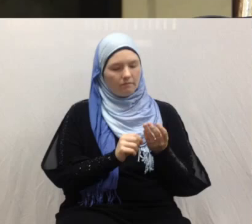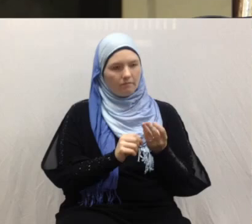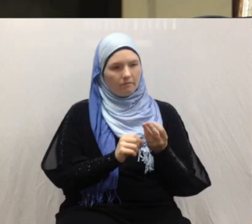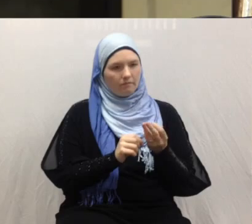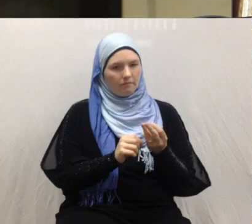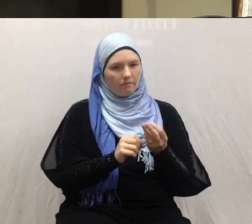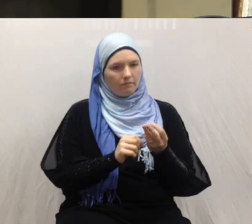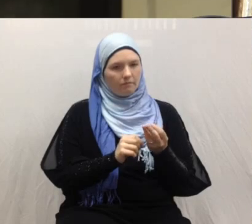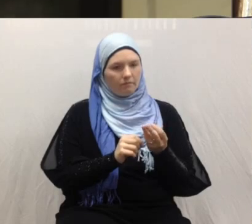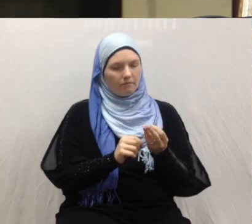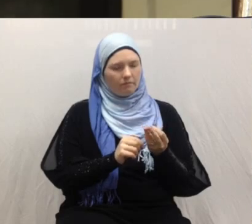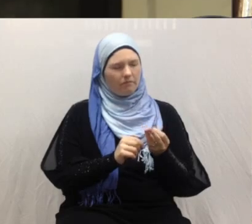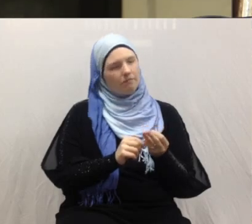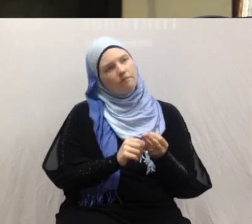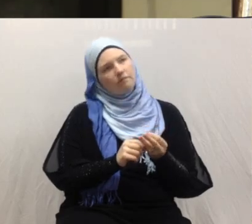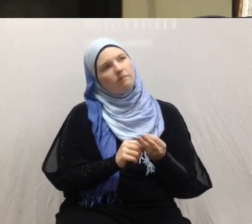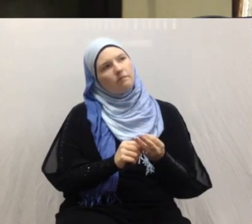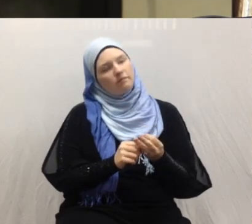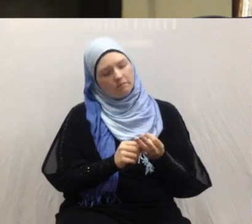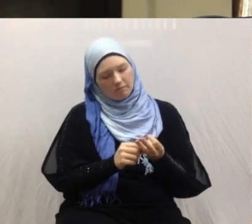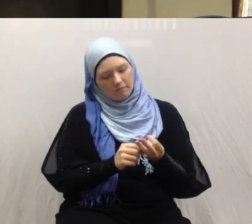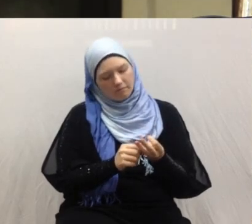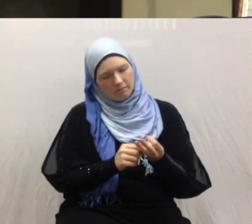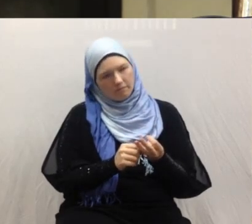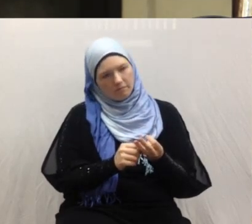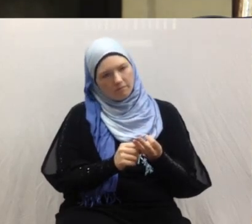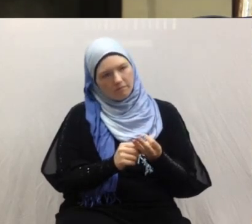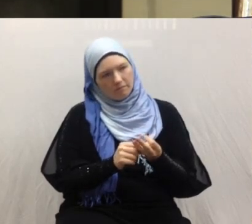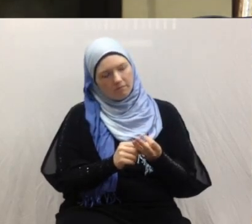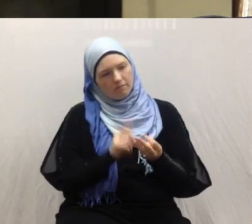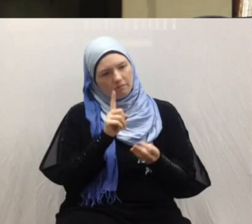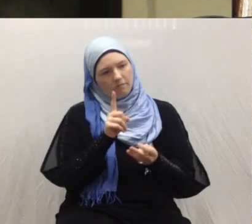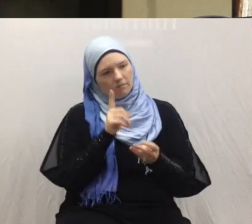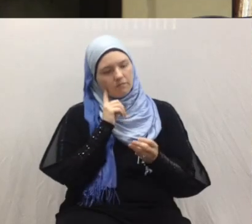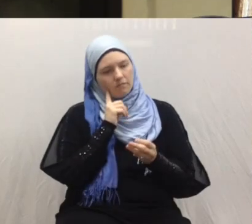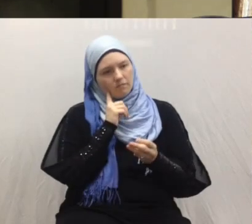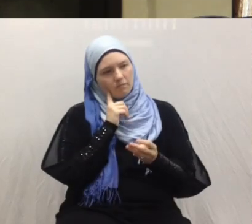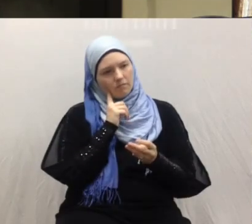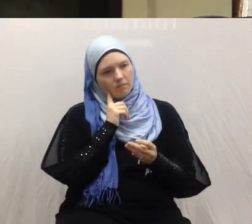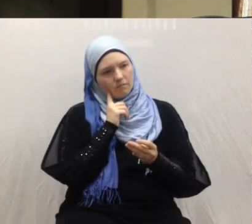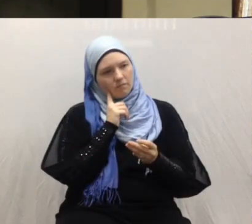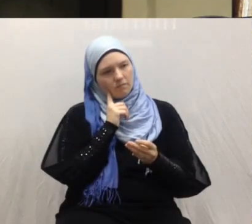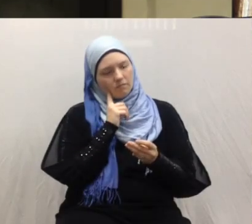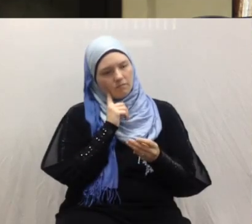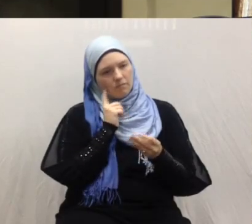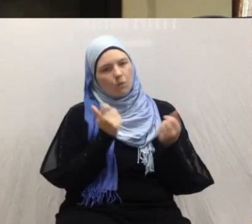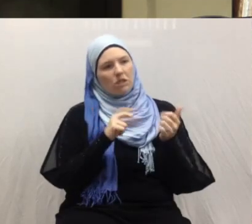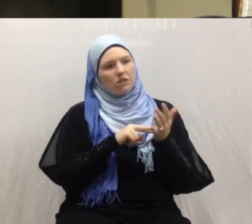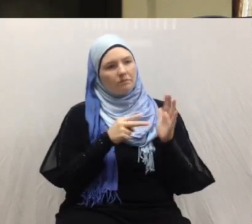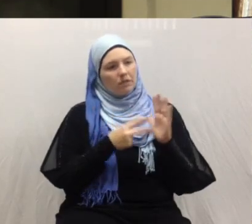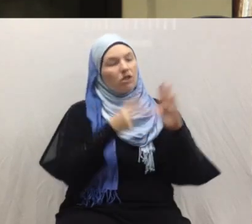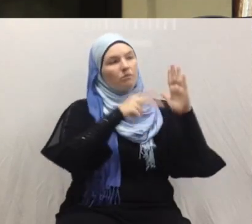of Quraysh or any soul in Quraysh, and does not offer protection, which means the